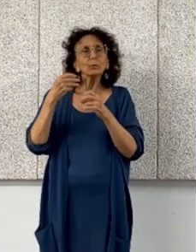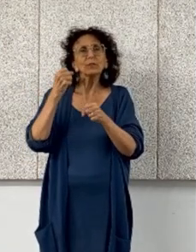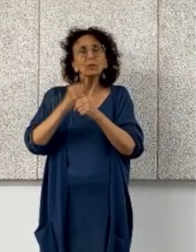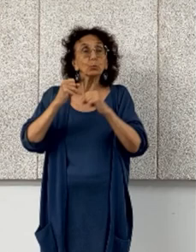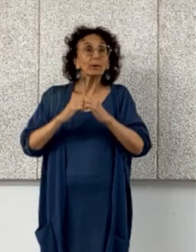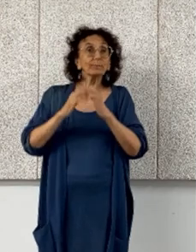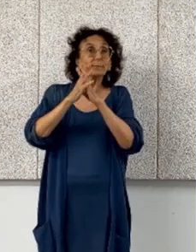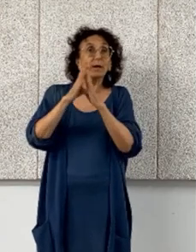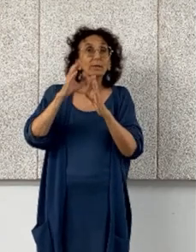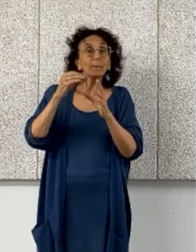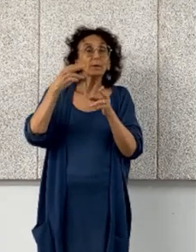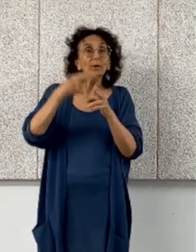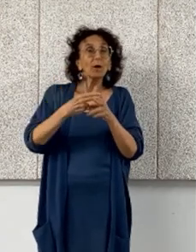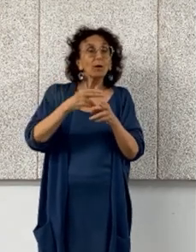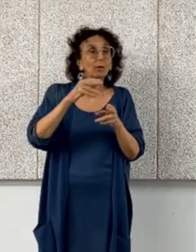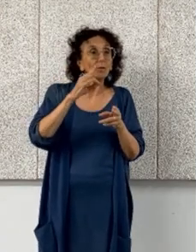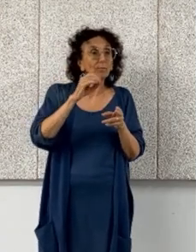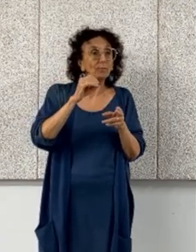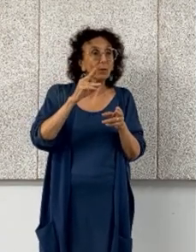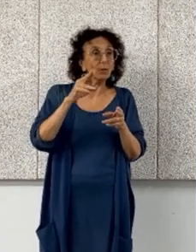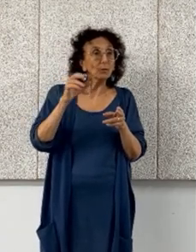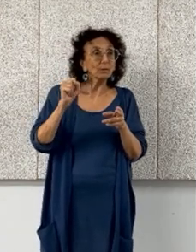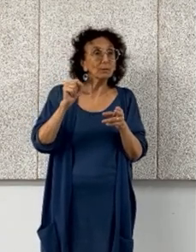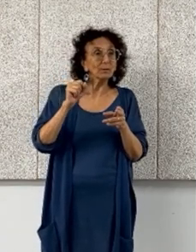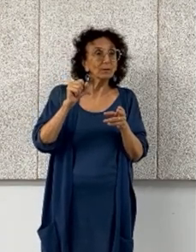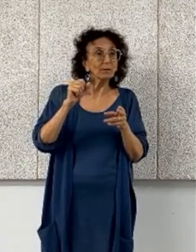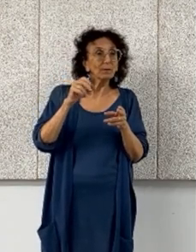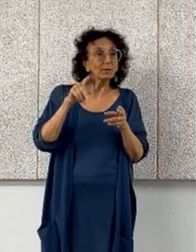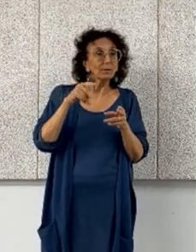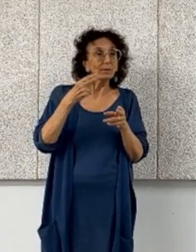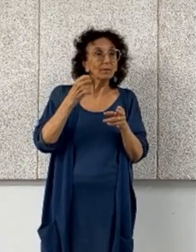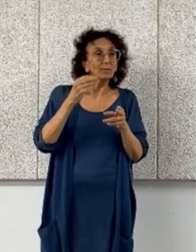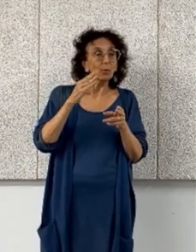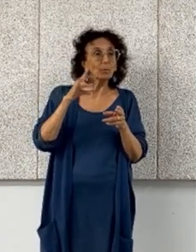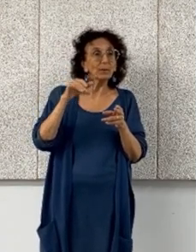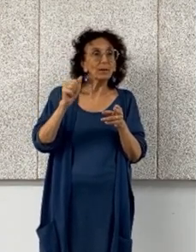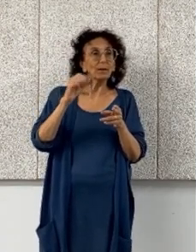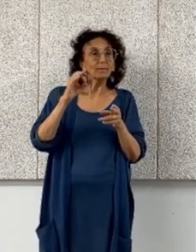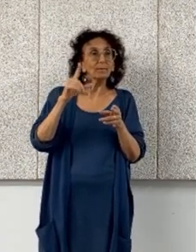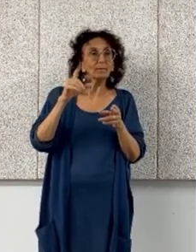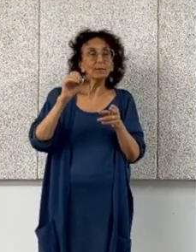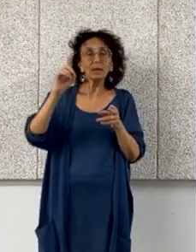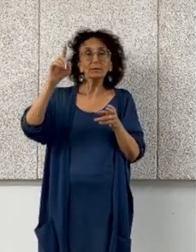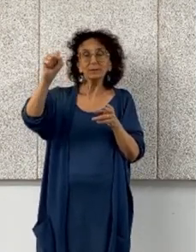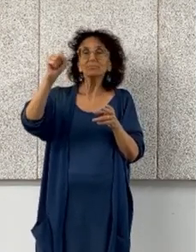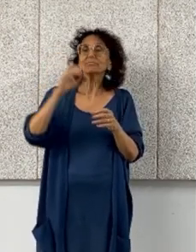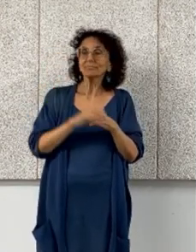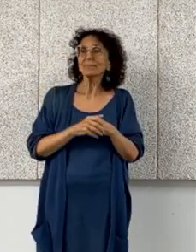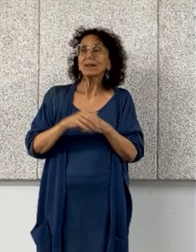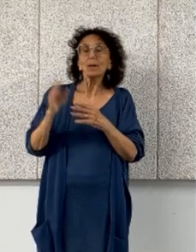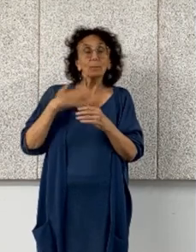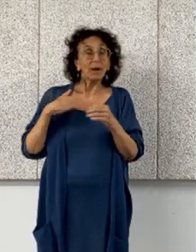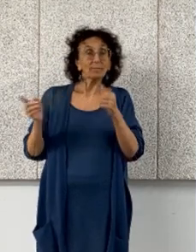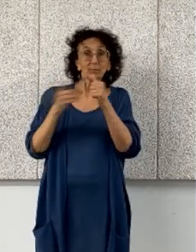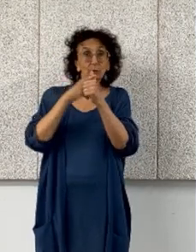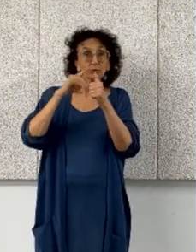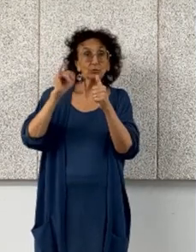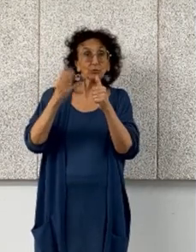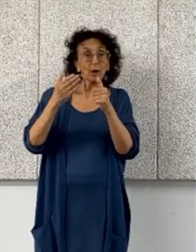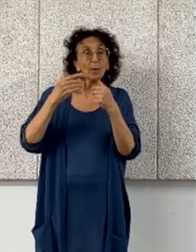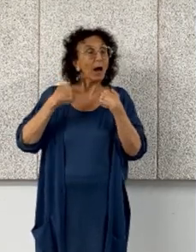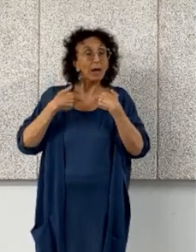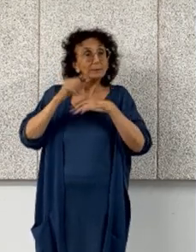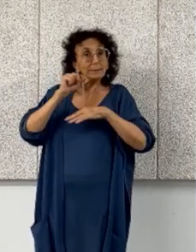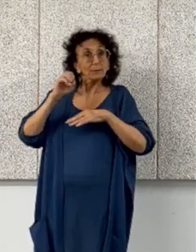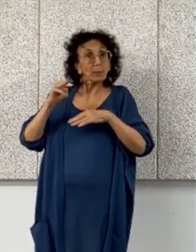a theater company called Fovea Floods. And my first job in the theater was to stage manage for them, and none